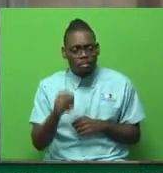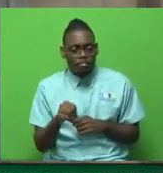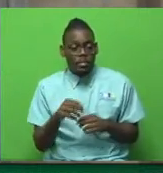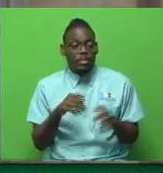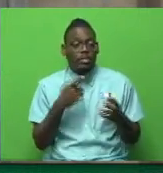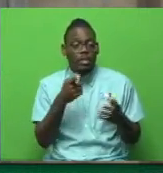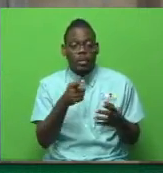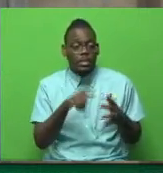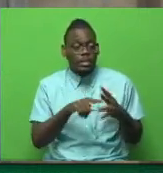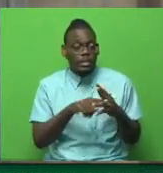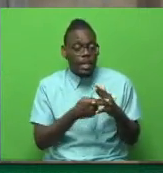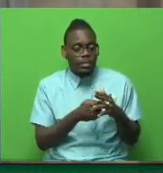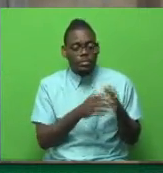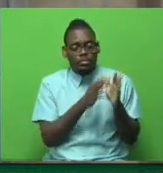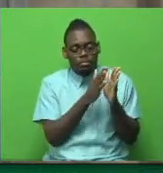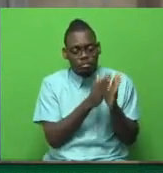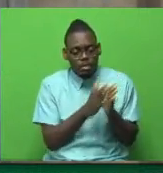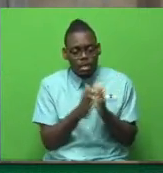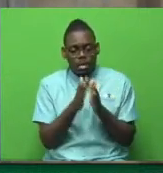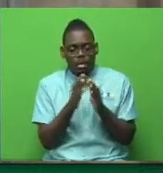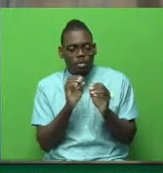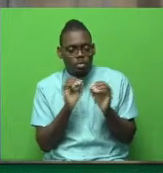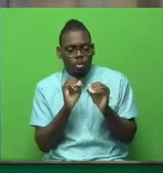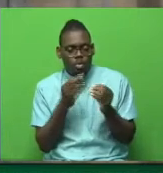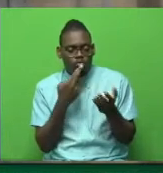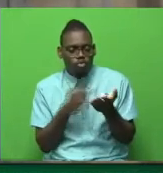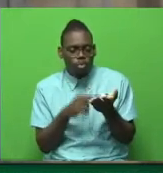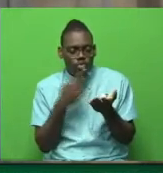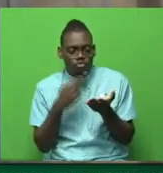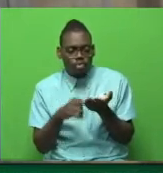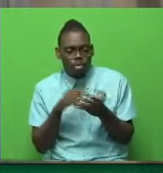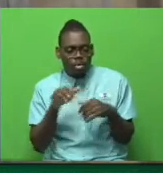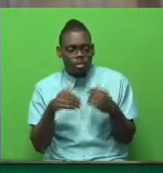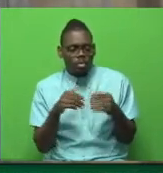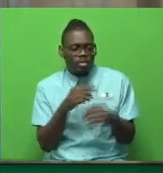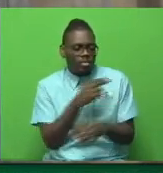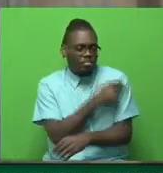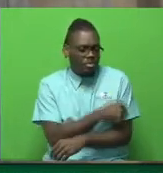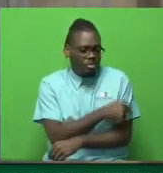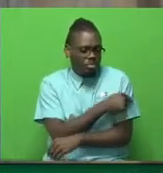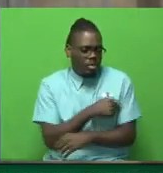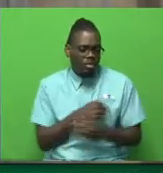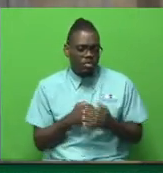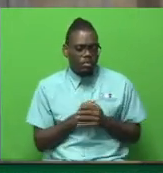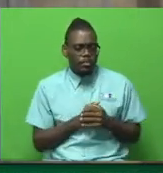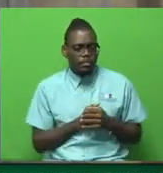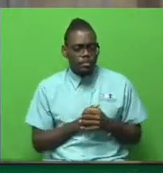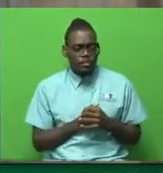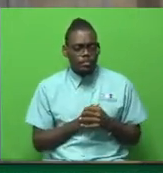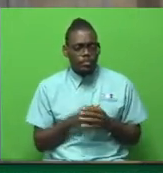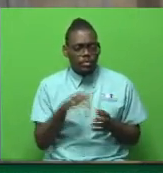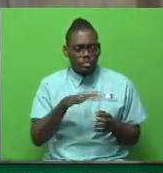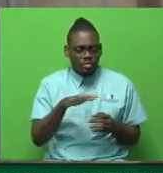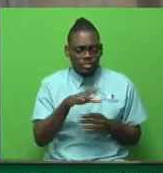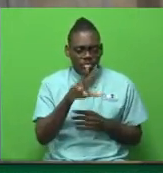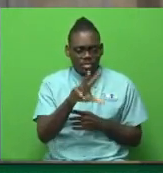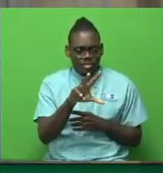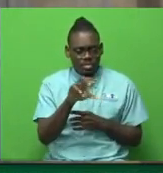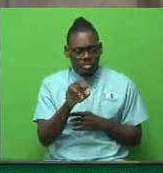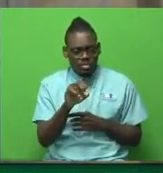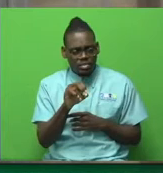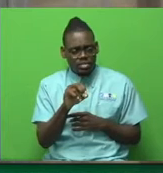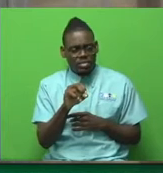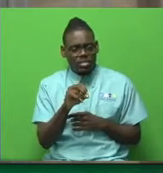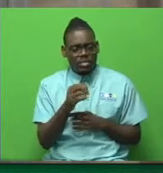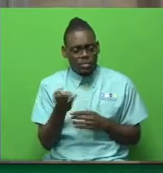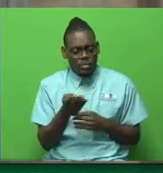satawa hospitals at one point at one point over 30 deaths per day to the point